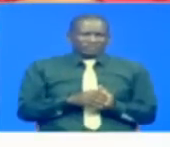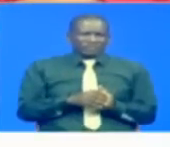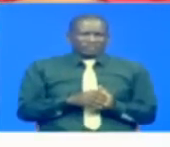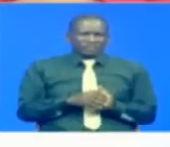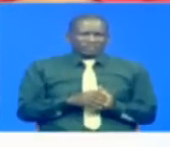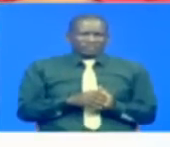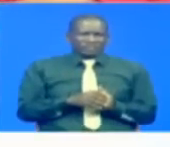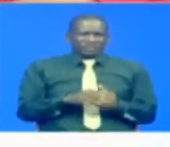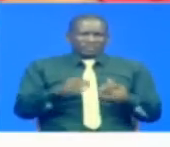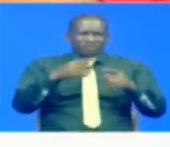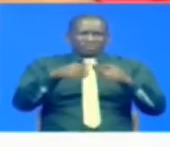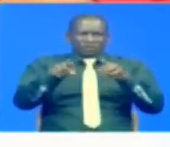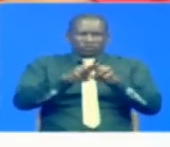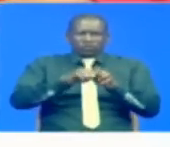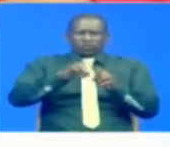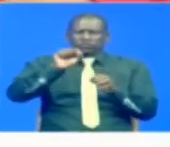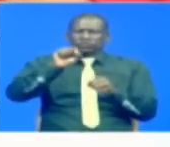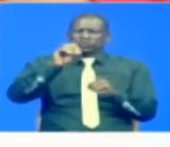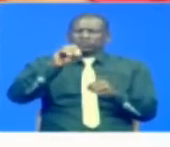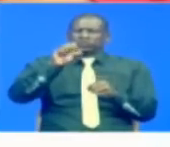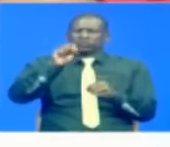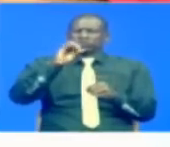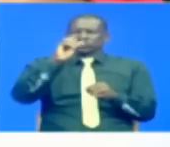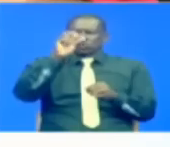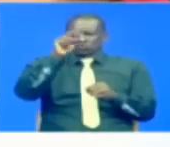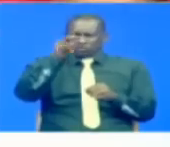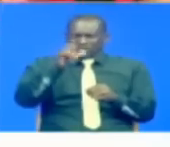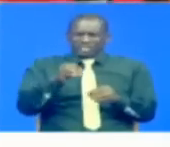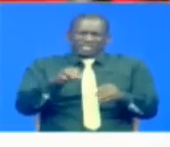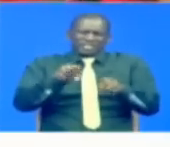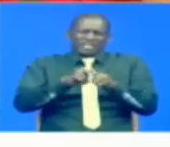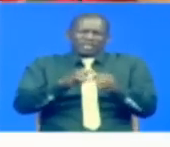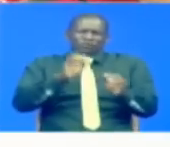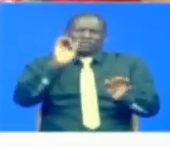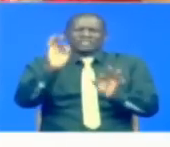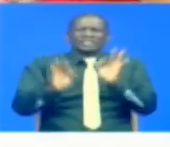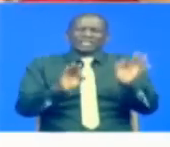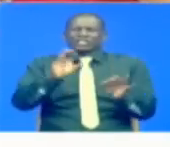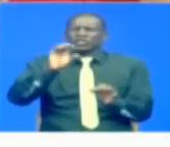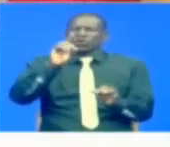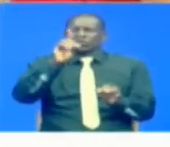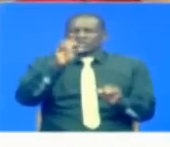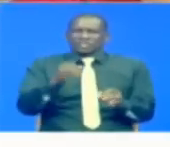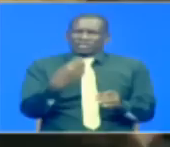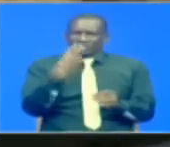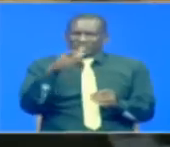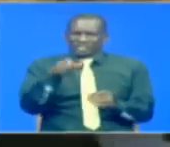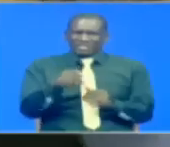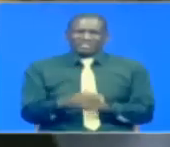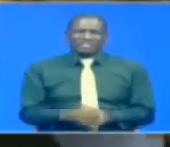Mm-hmm. But also Sosion looked like he was doing Odi at the back. If you just possibly, just watch it. Let's have a look.